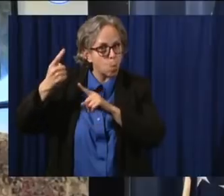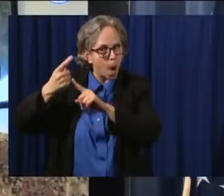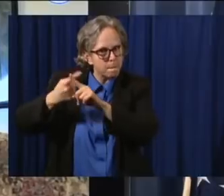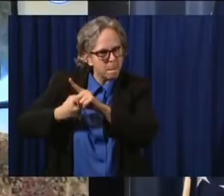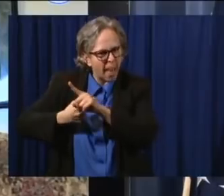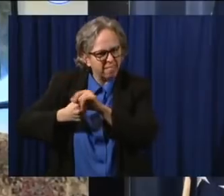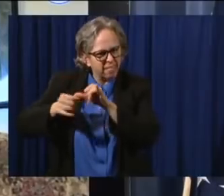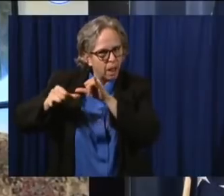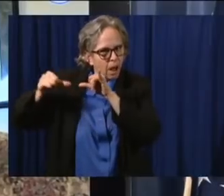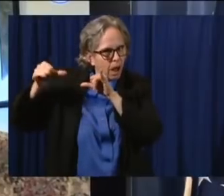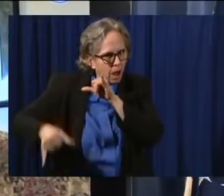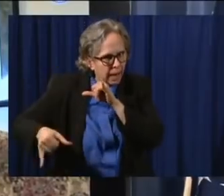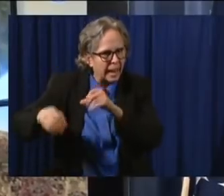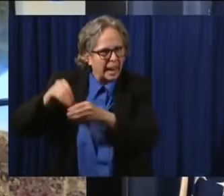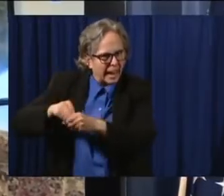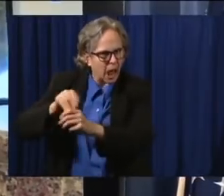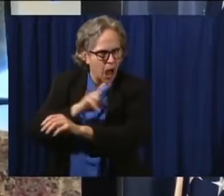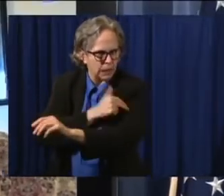Wow.